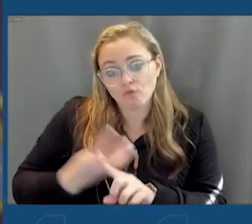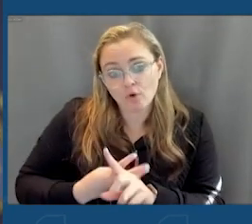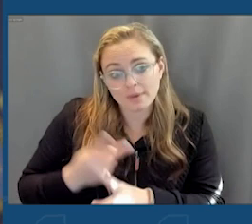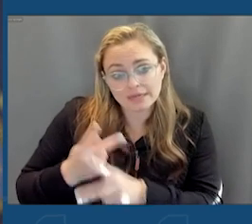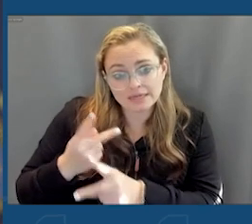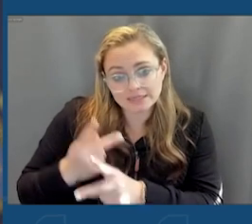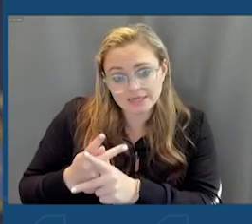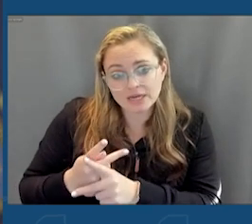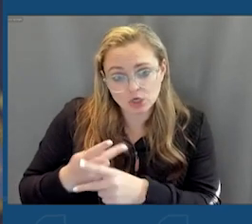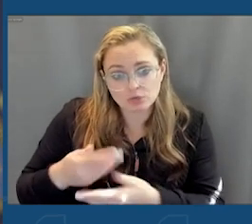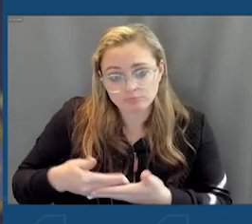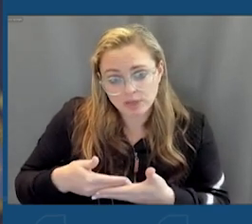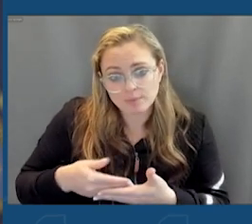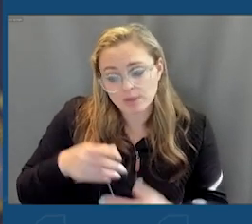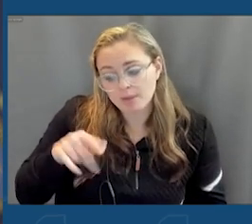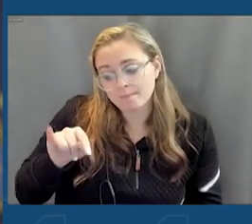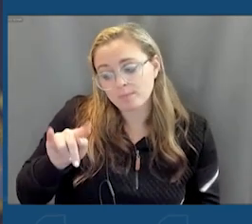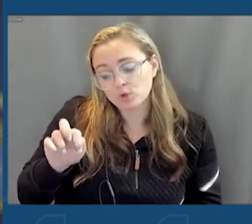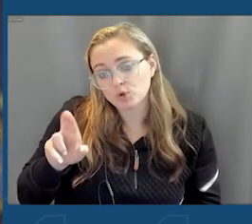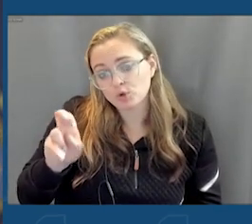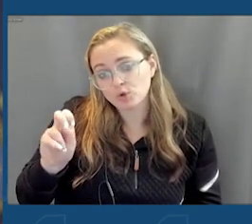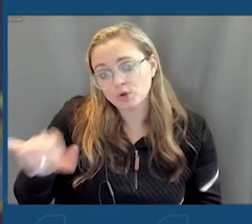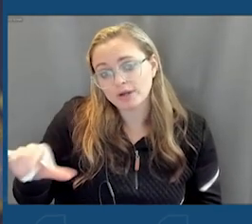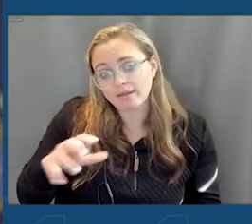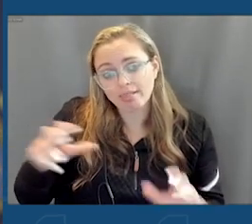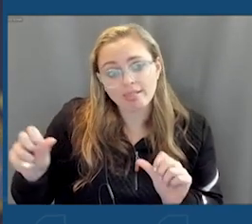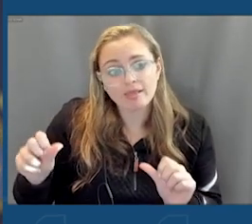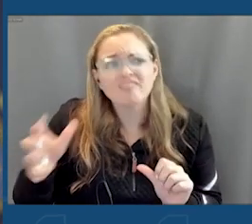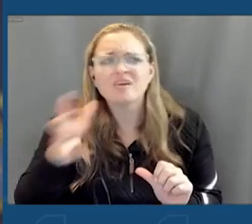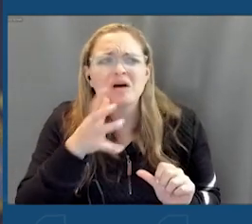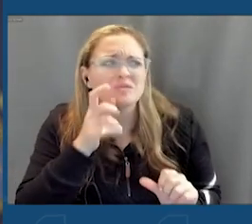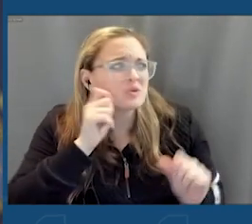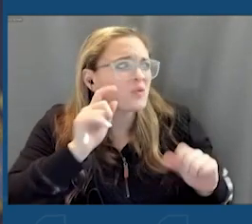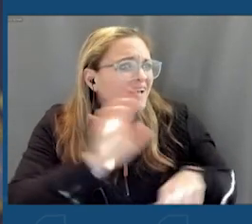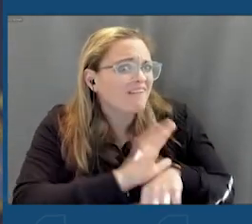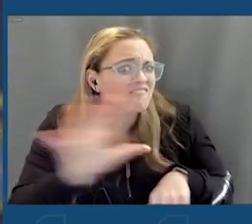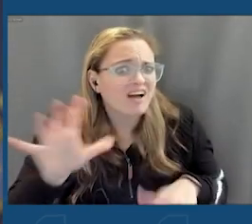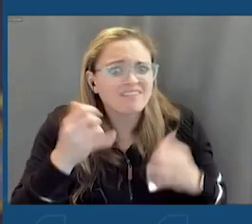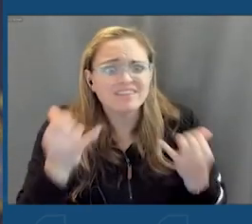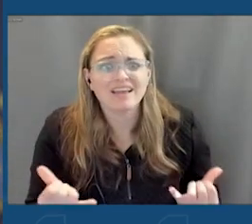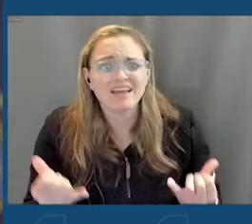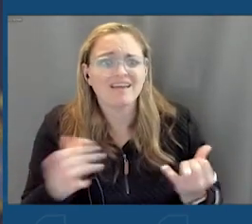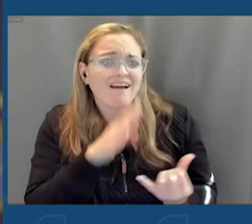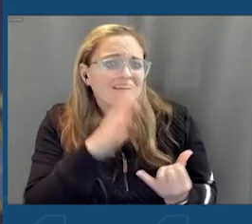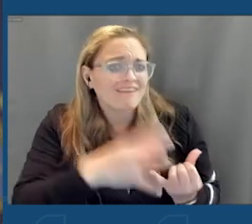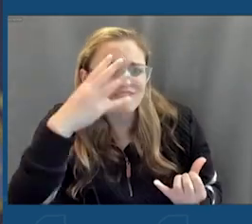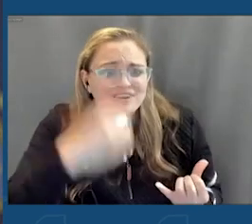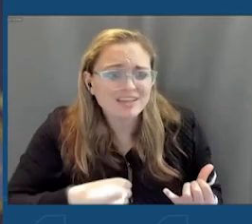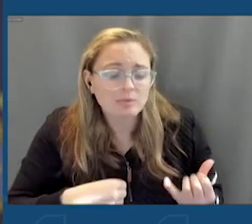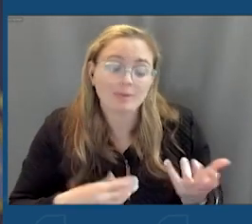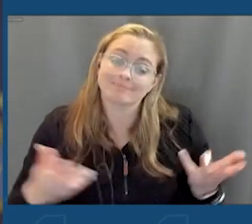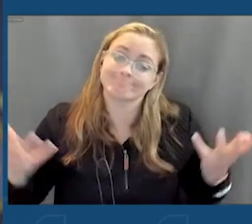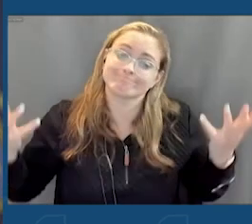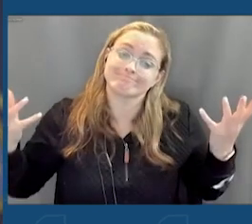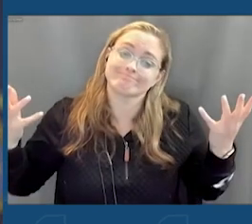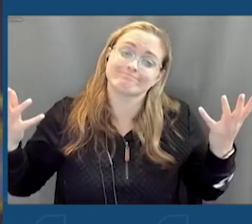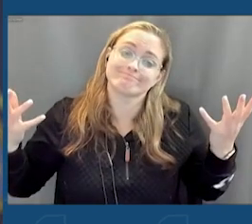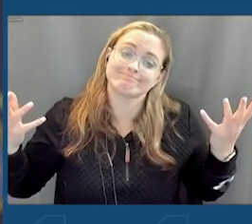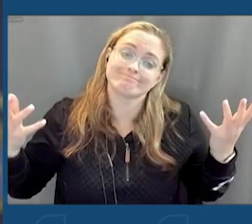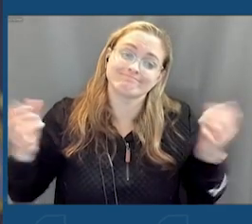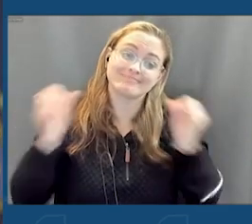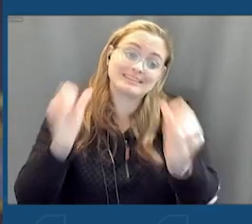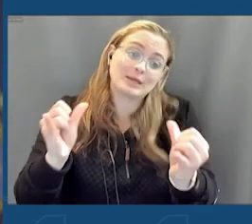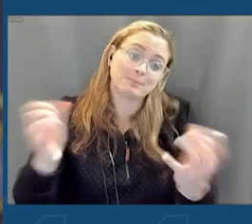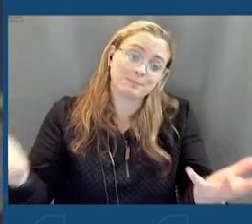leave. And he texted, "Mom, she was up at 5 a.m. today. I never get any sleep." It's like, hey, you did the same to me.